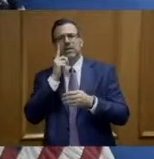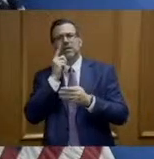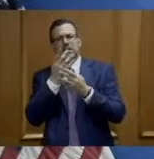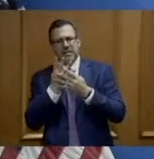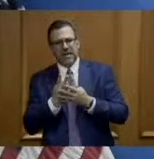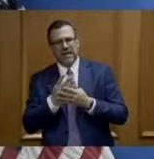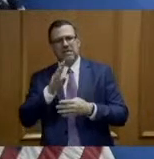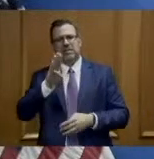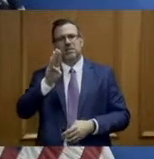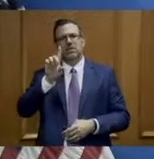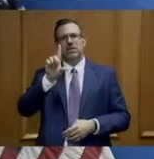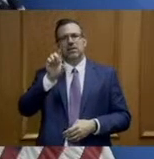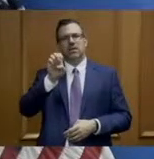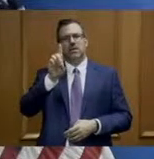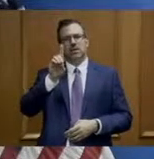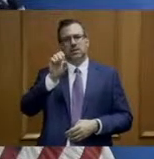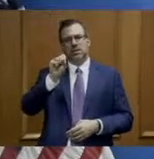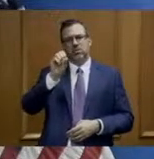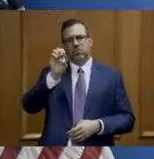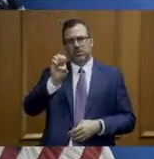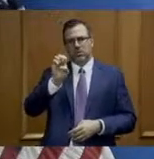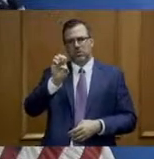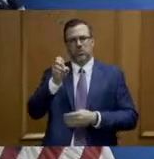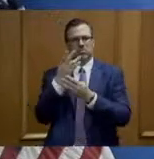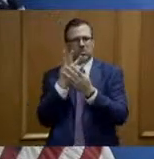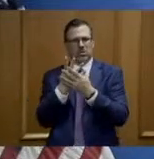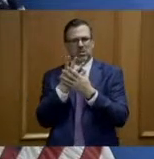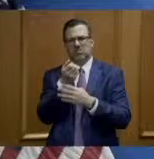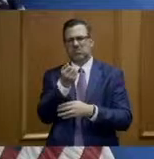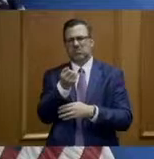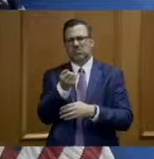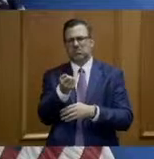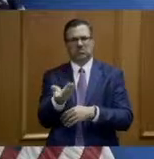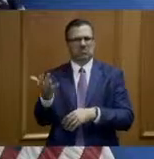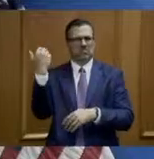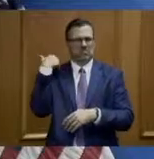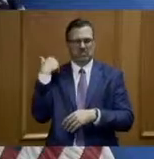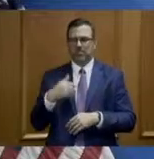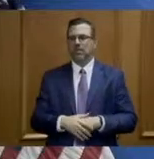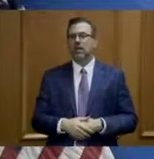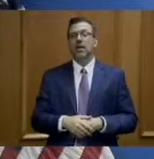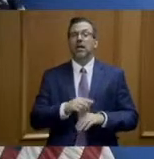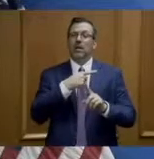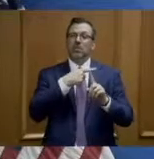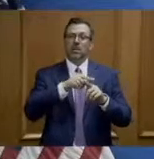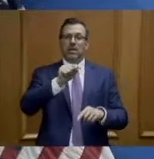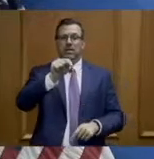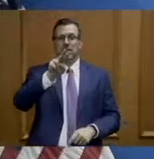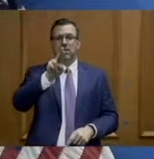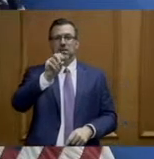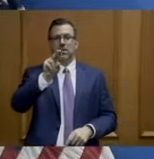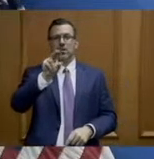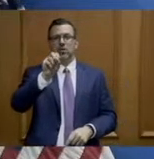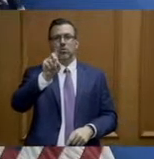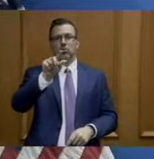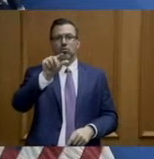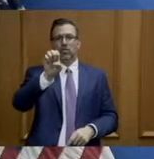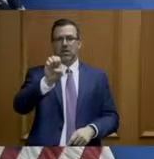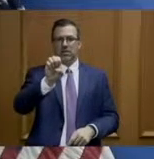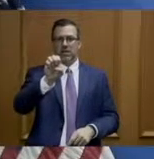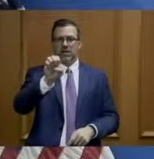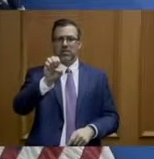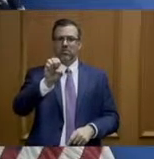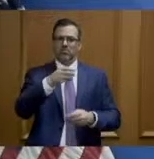facility several days ago, and that there has also been widespread testing of the Trousdale facility earlier this